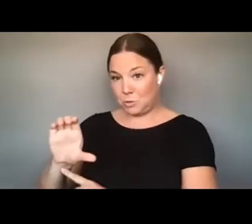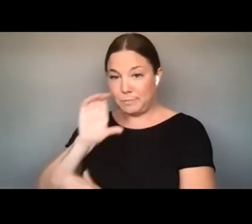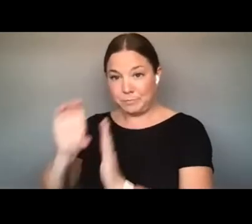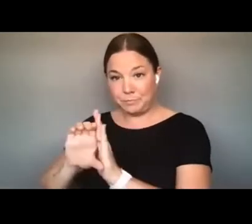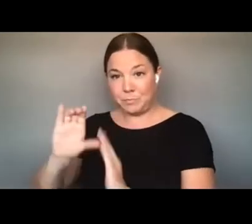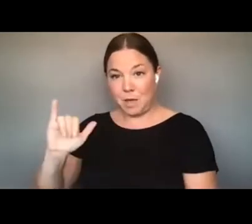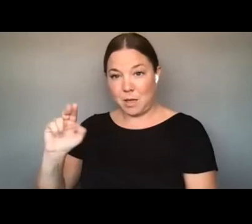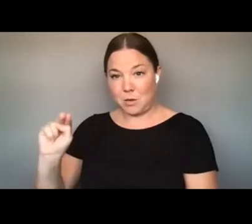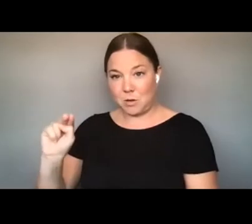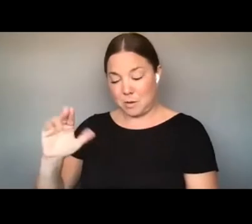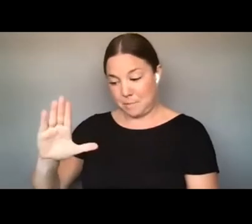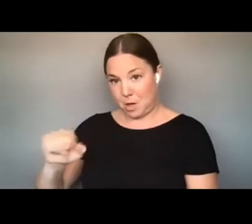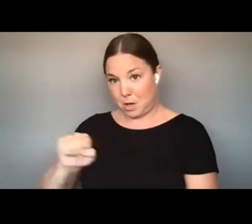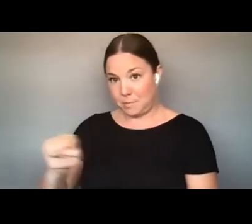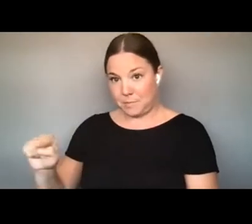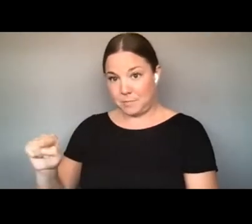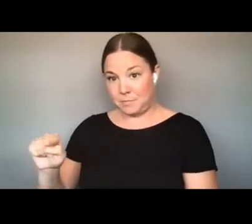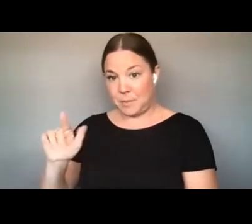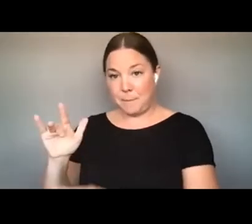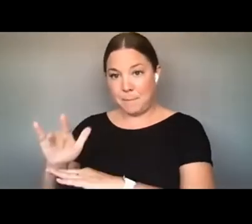and enable subtitles.